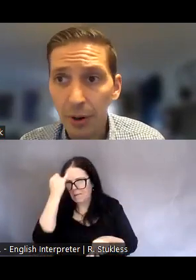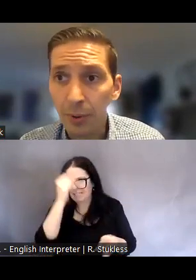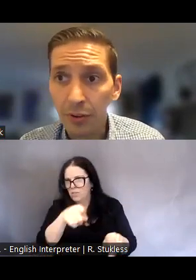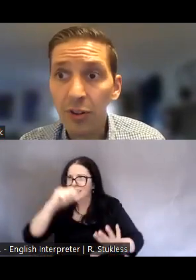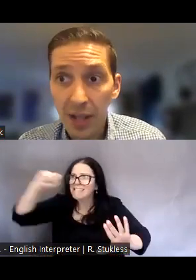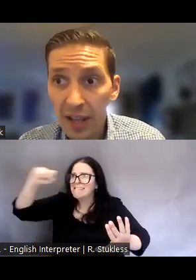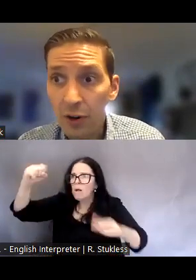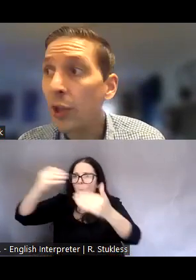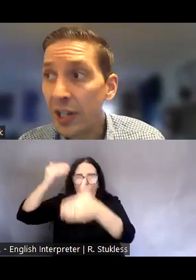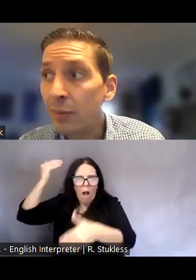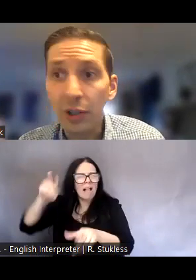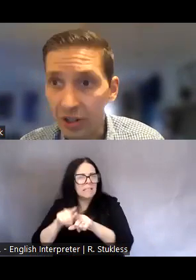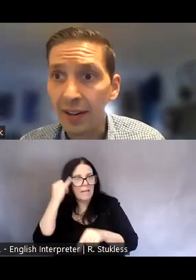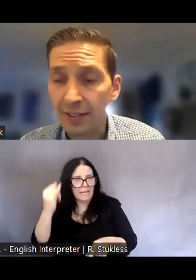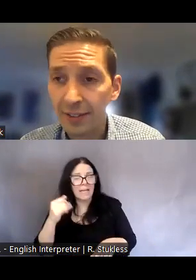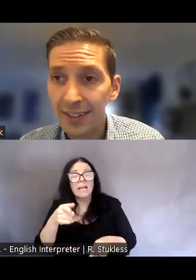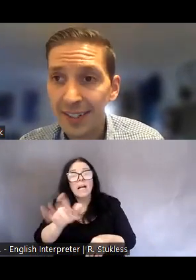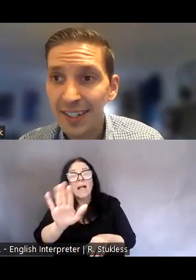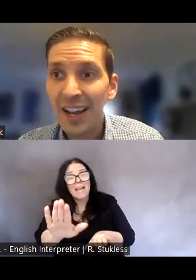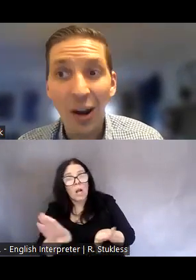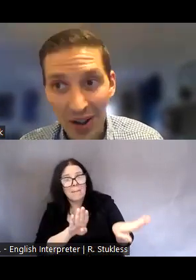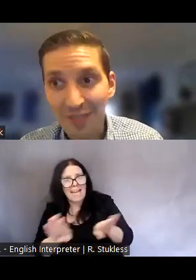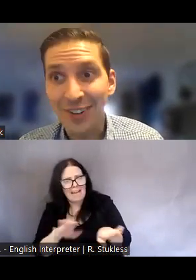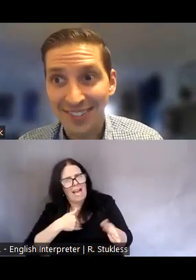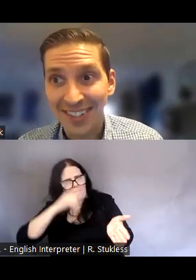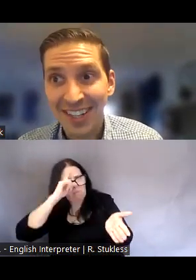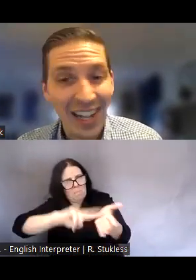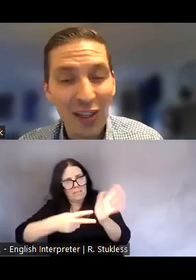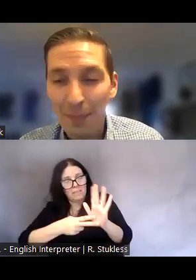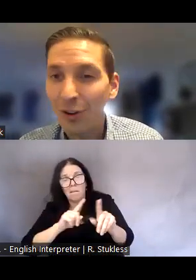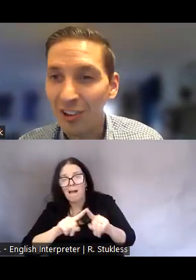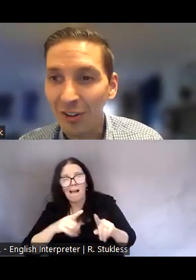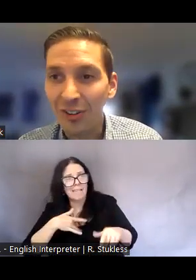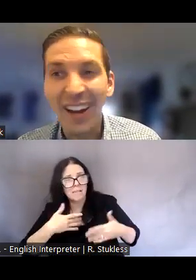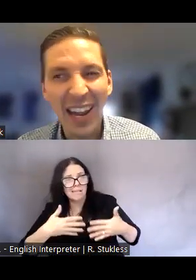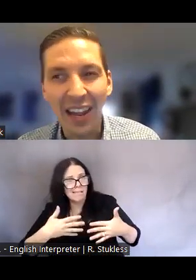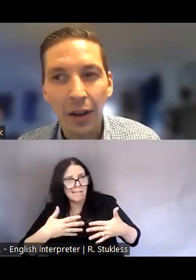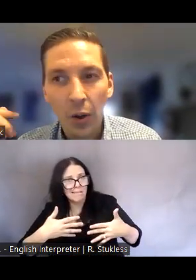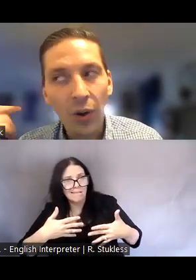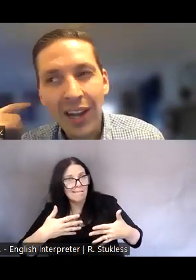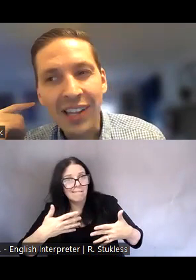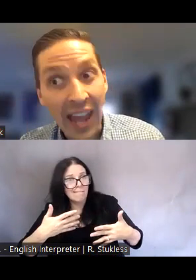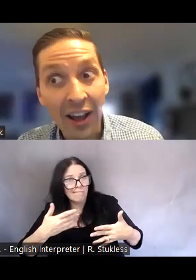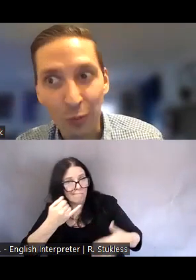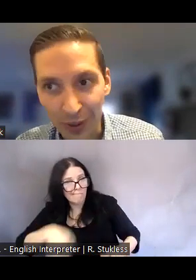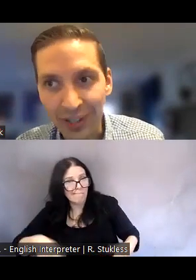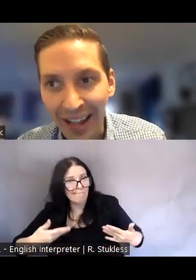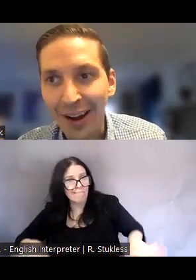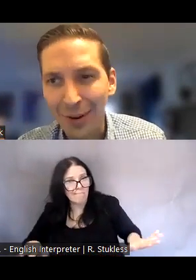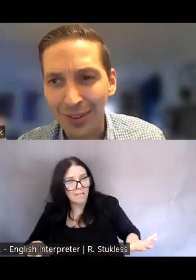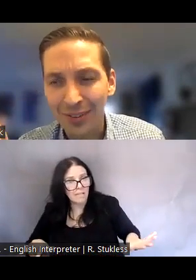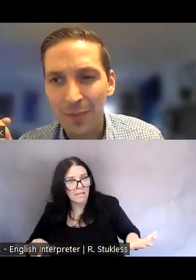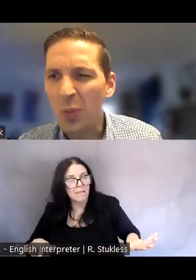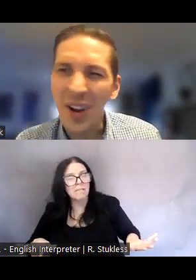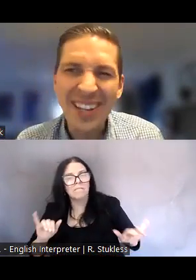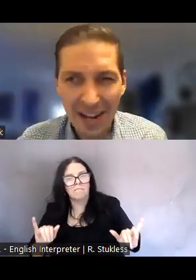serves that purpose, the behavior will inevitably change. However, if that person learns that, hey, when I yell real